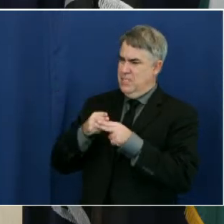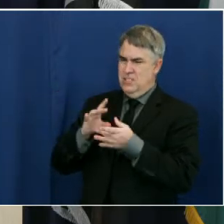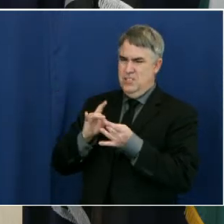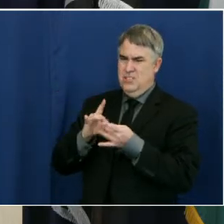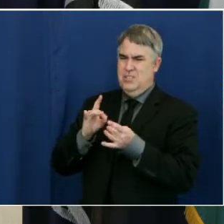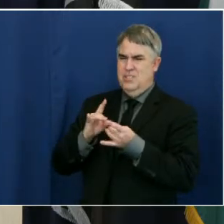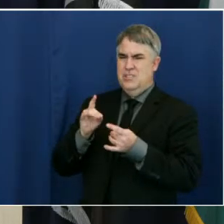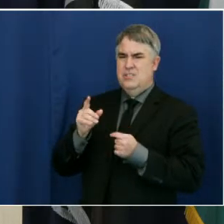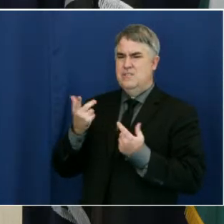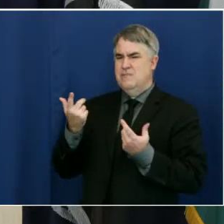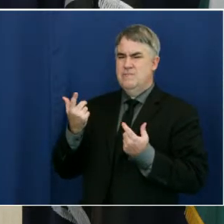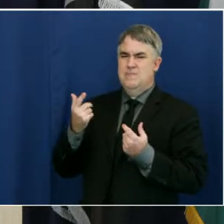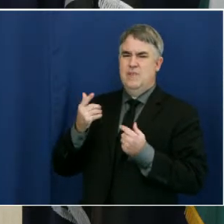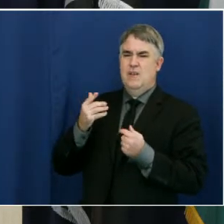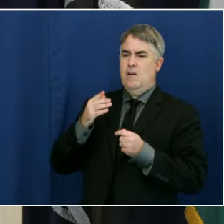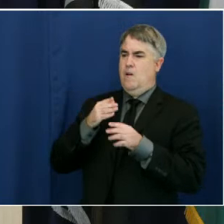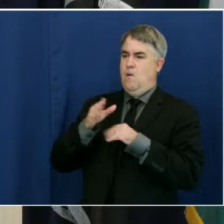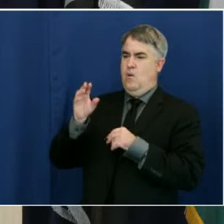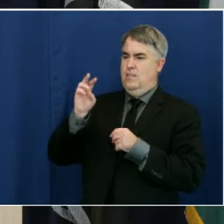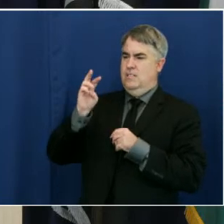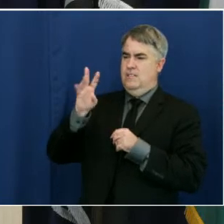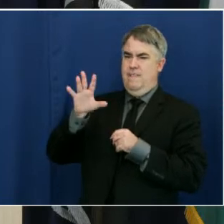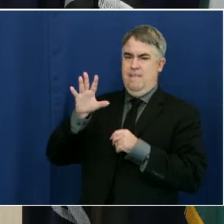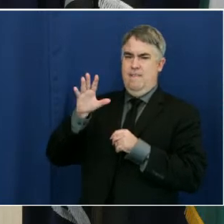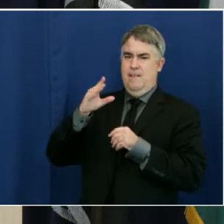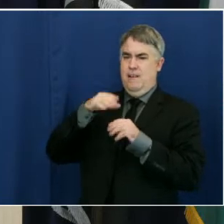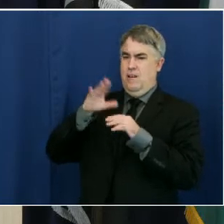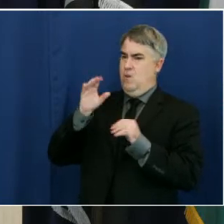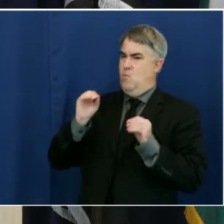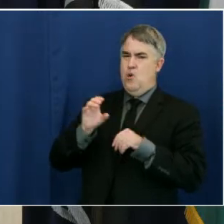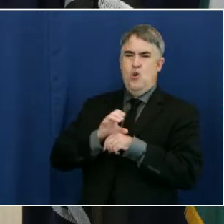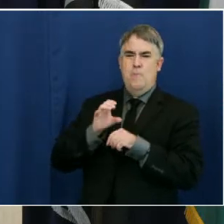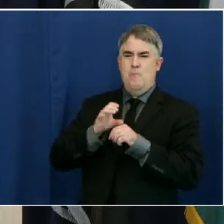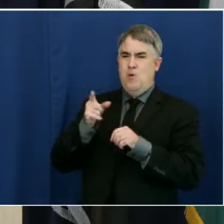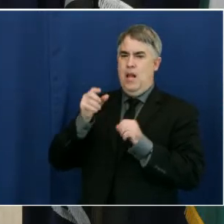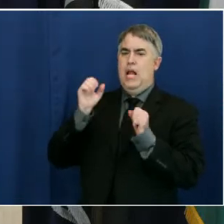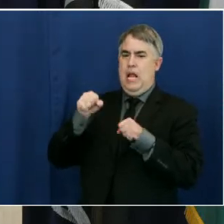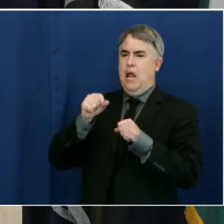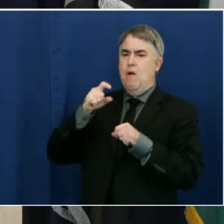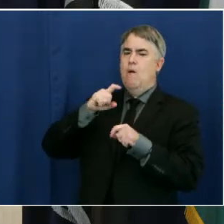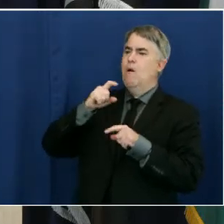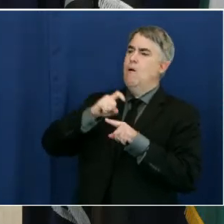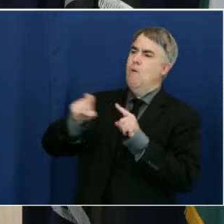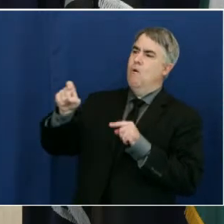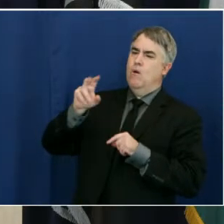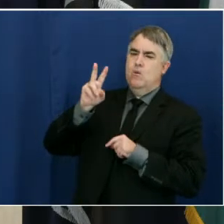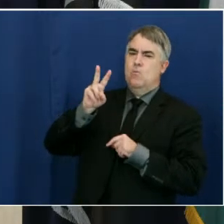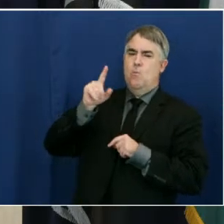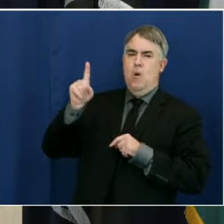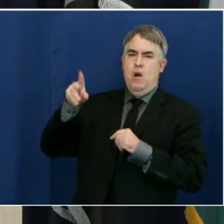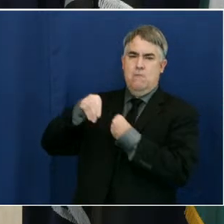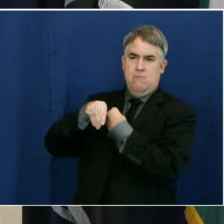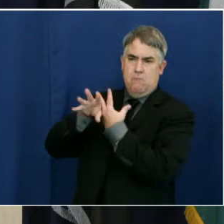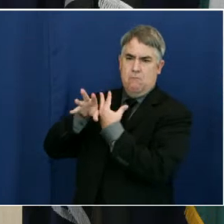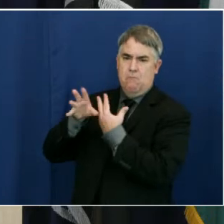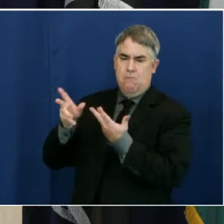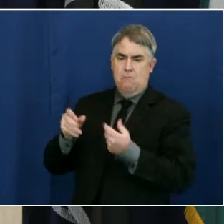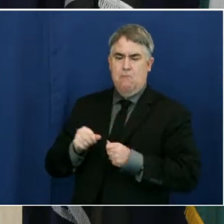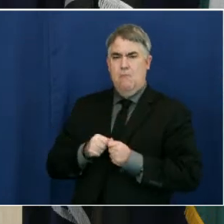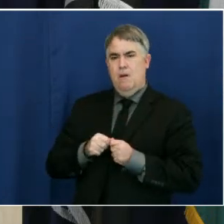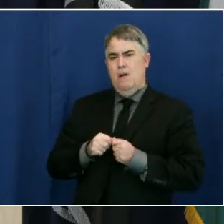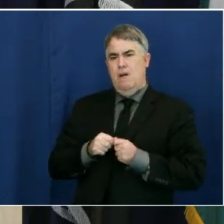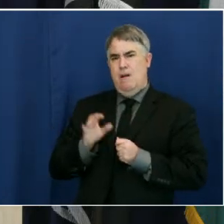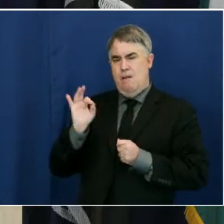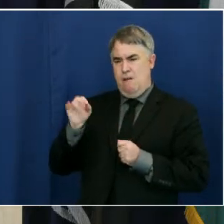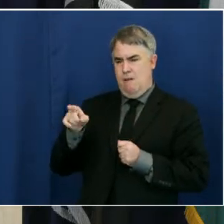have a computer will be able to call 211 to get more information about appointments. I just wanted to make sure I understood. Does